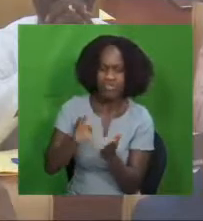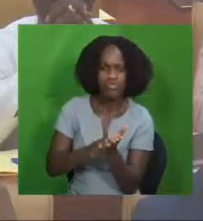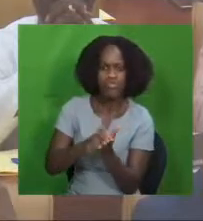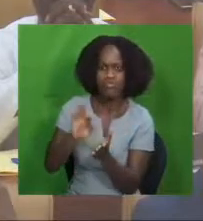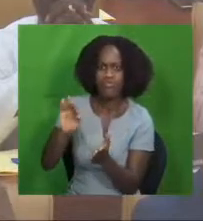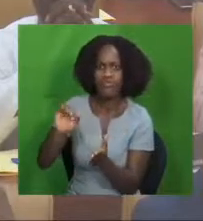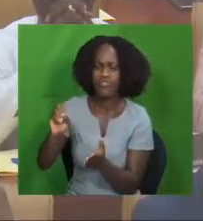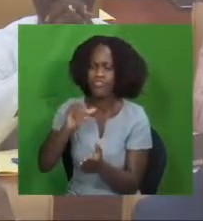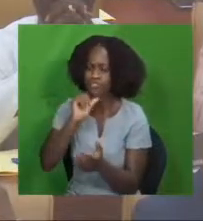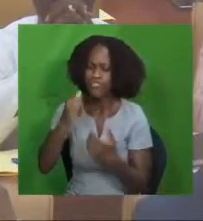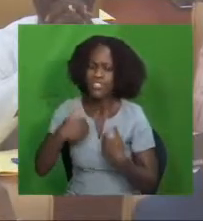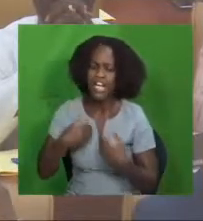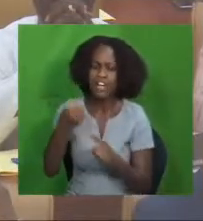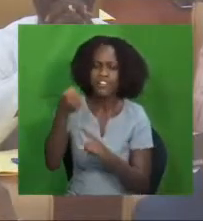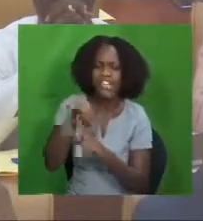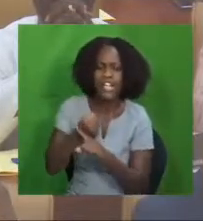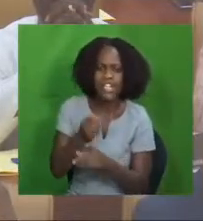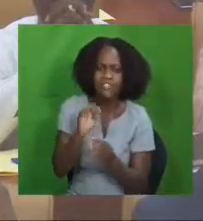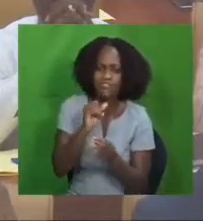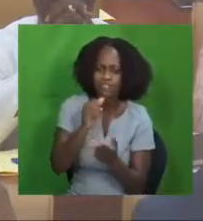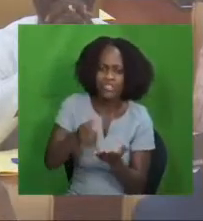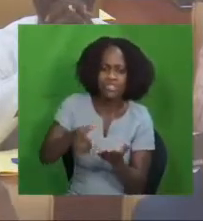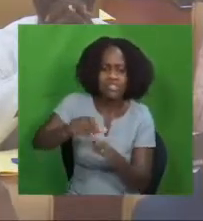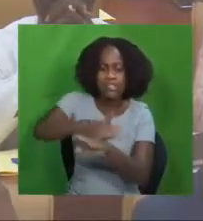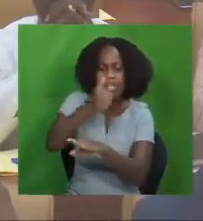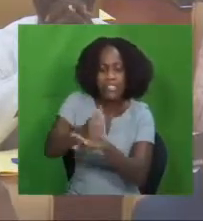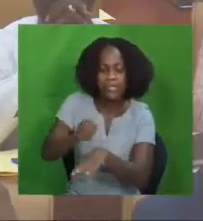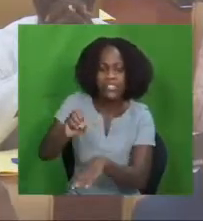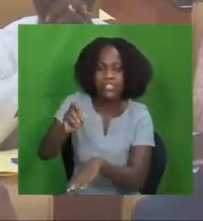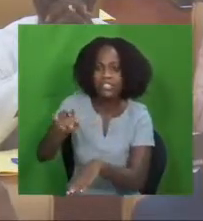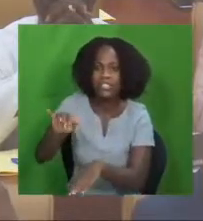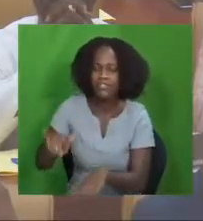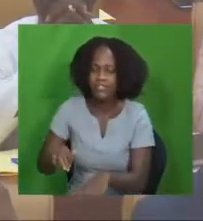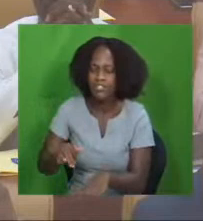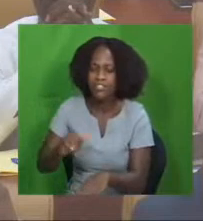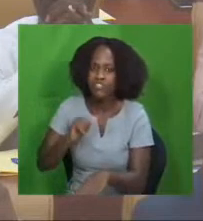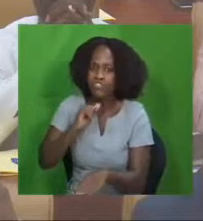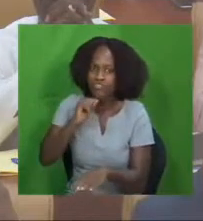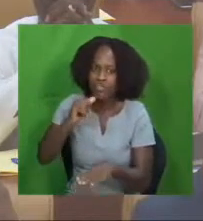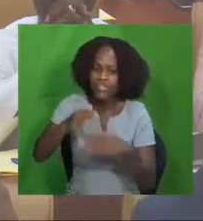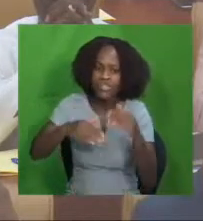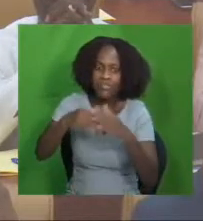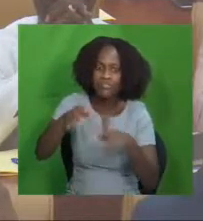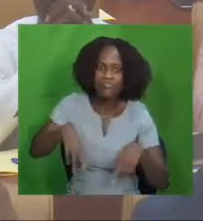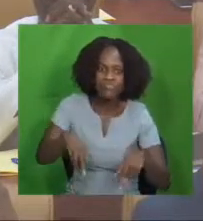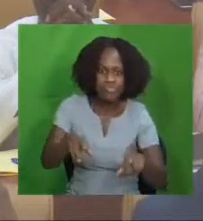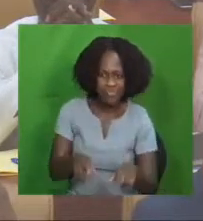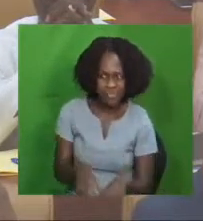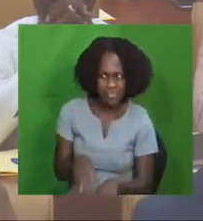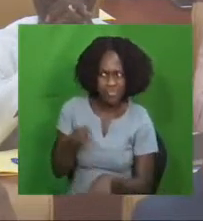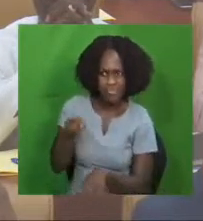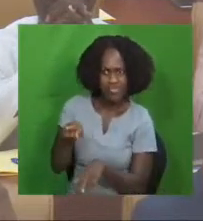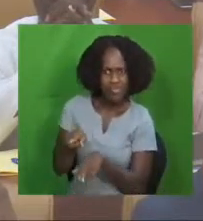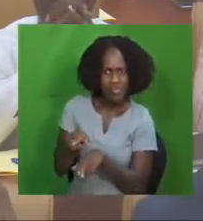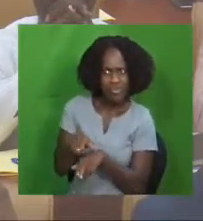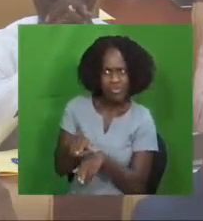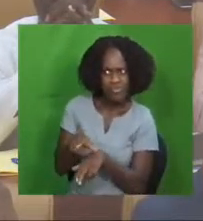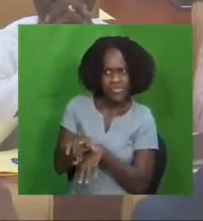your salary. If you don't approve e-levy, you won't construct your roads. Are we being blackmailed to accept the